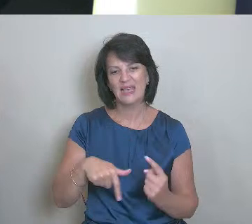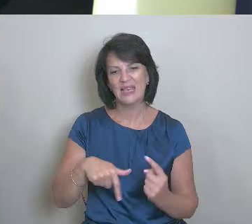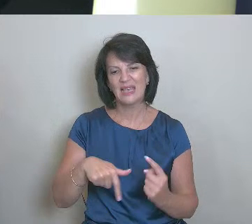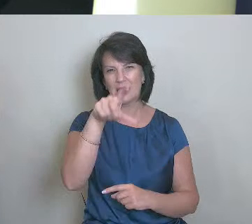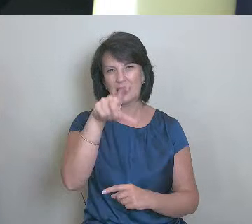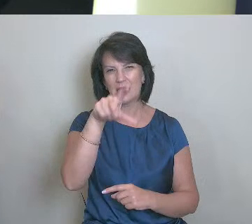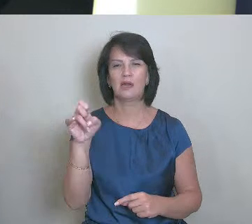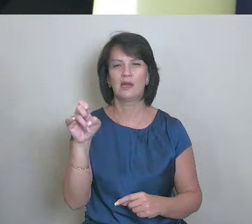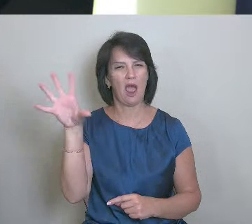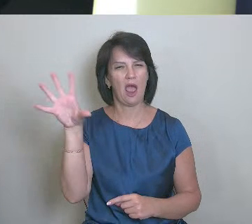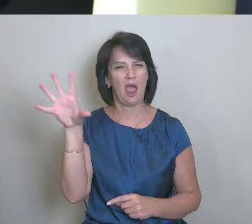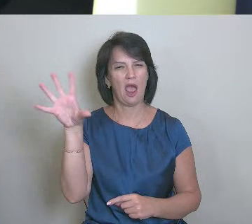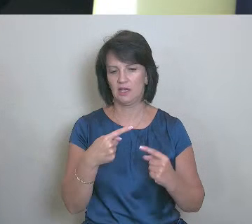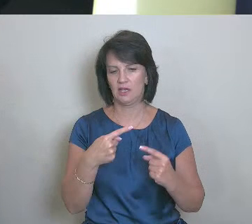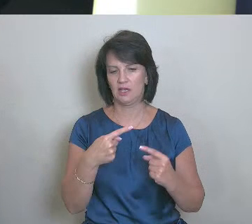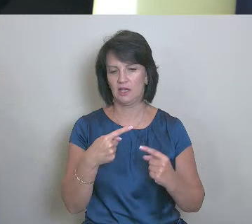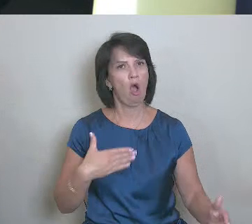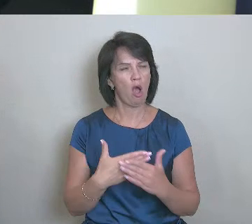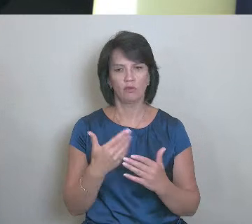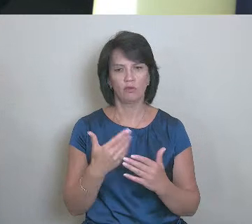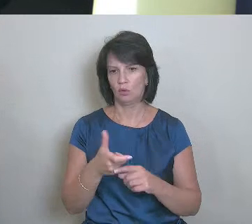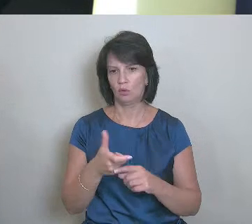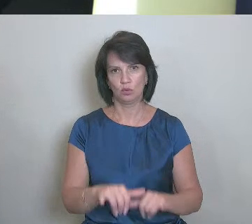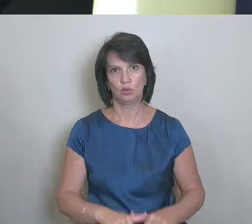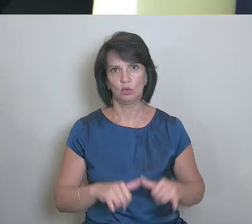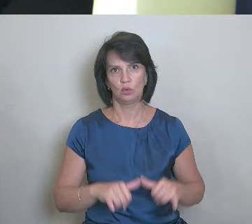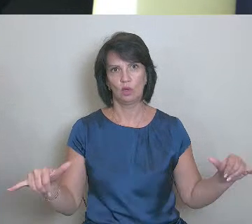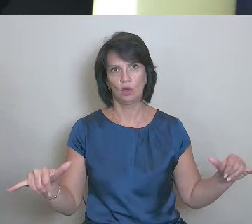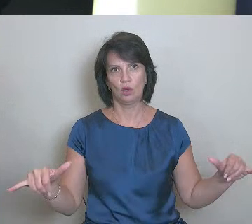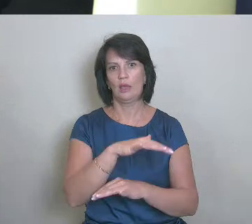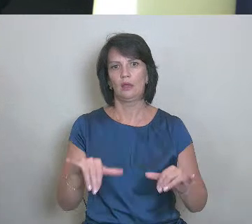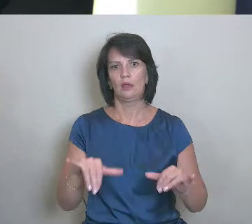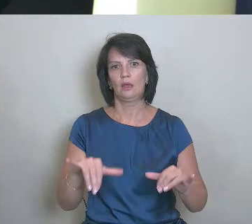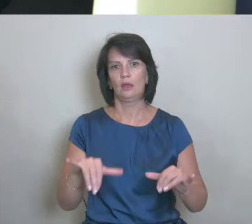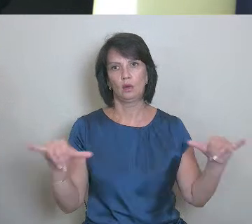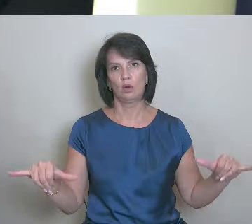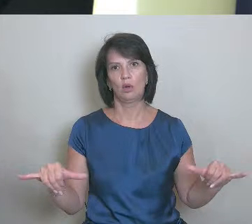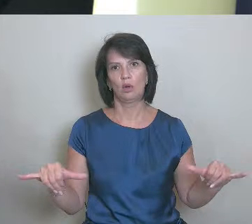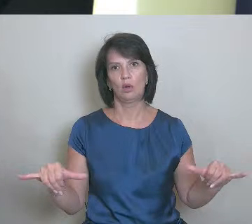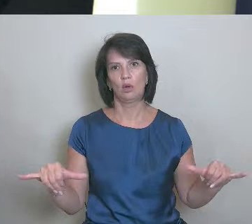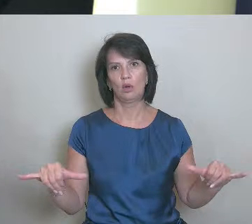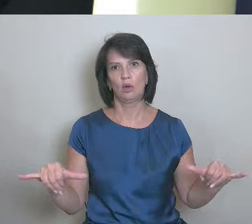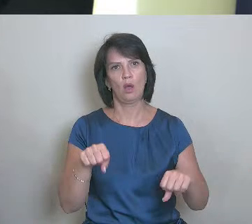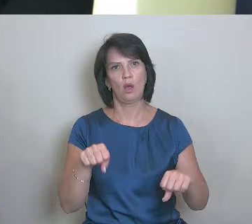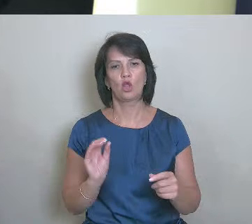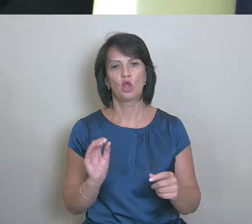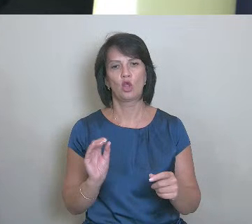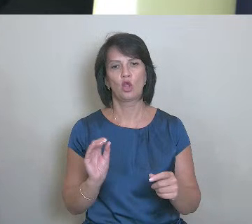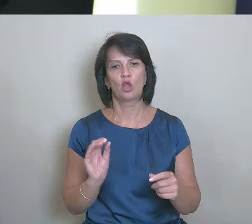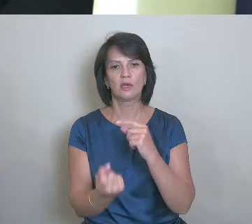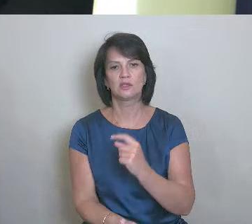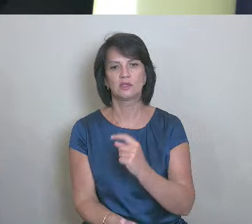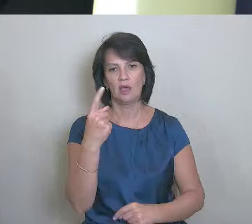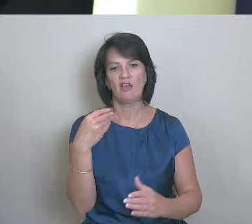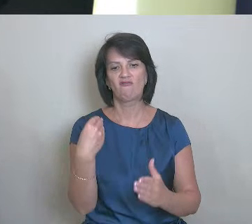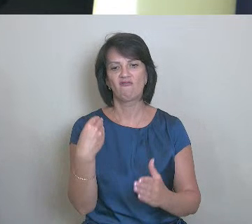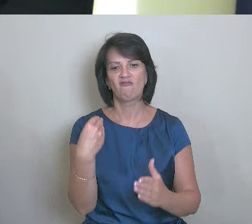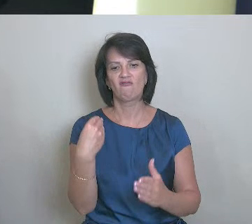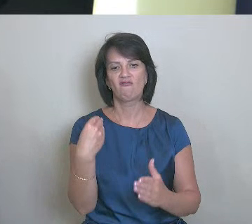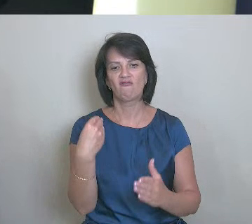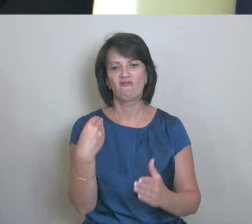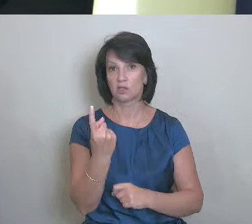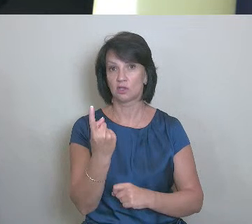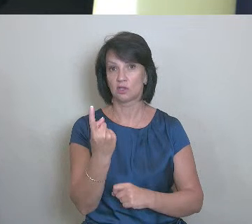local business people. Yeah, proactiveness is very remarkable because the area has increased, expanded,